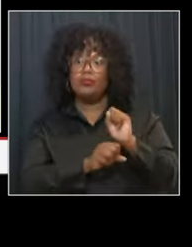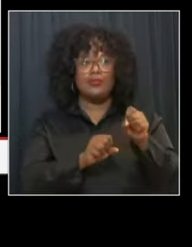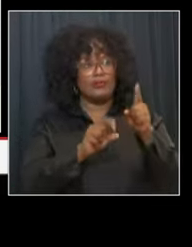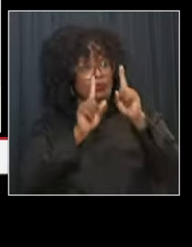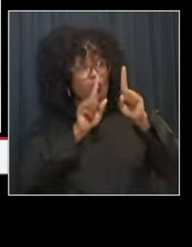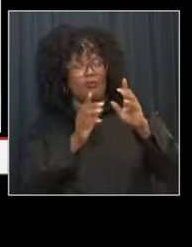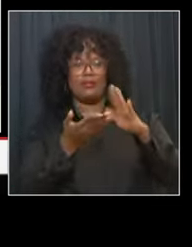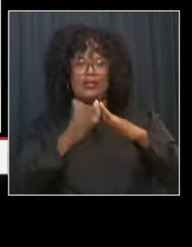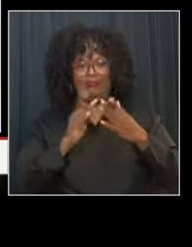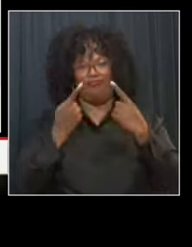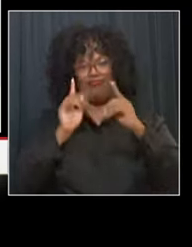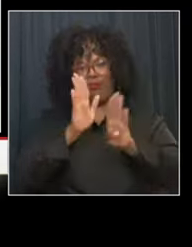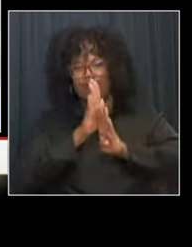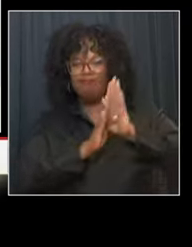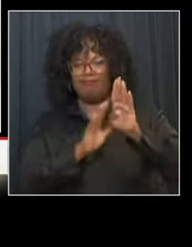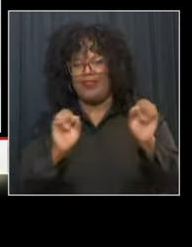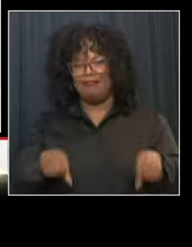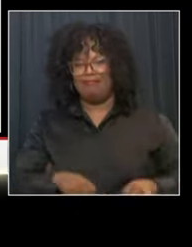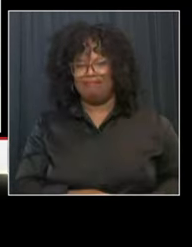Thank you.